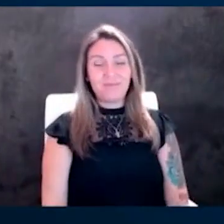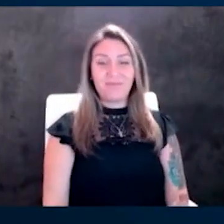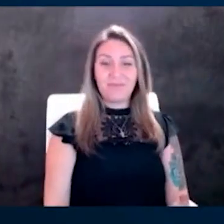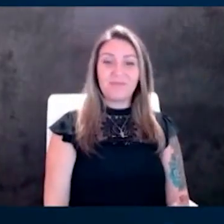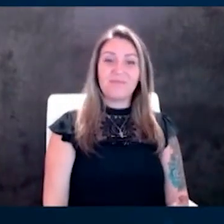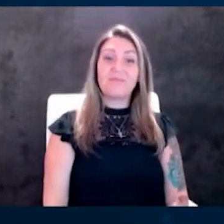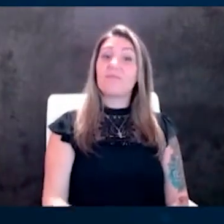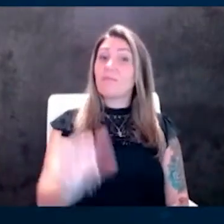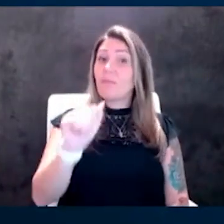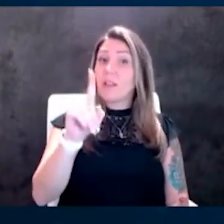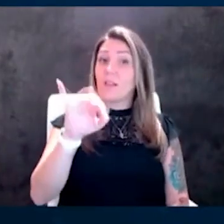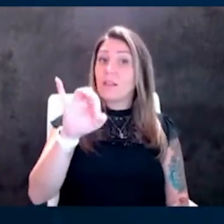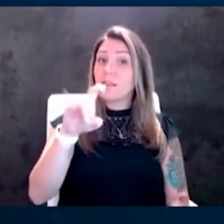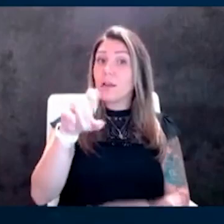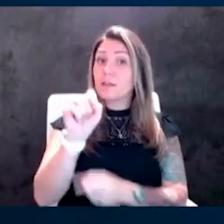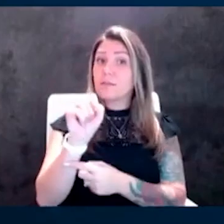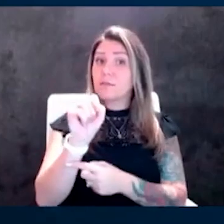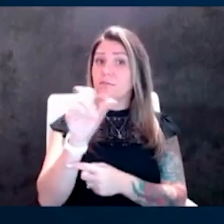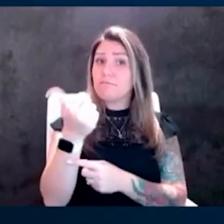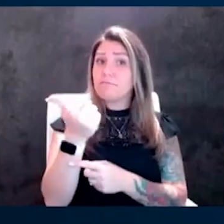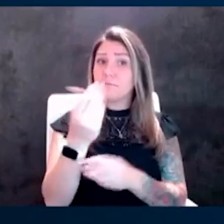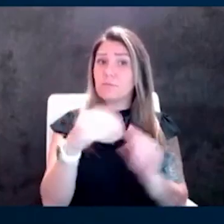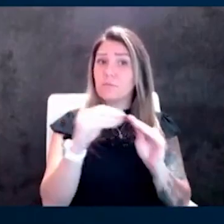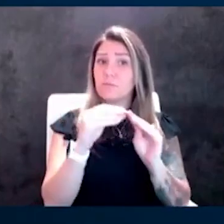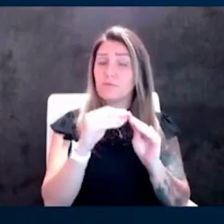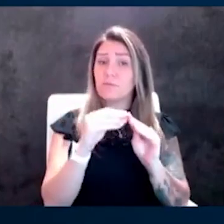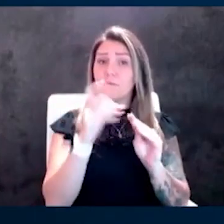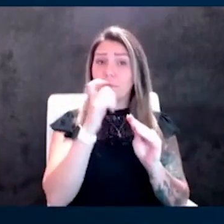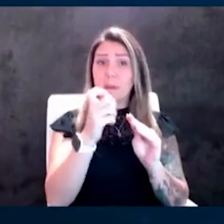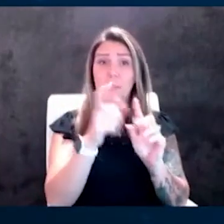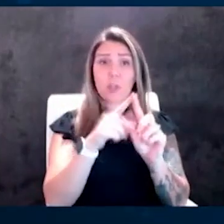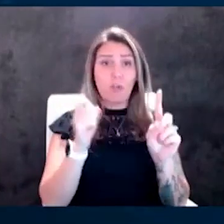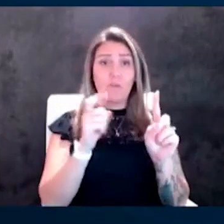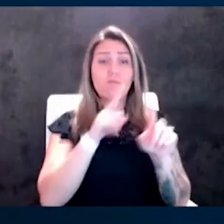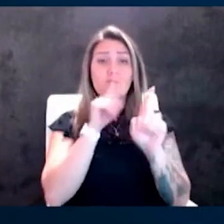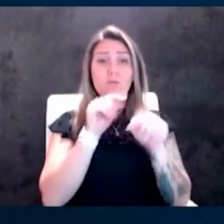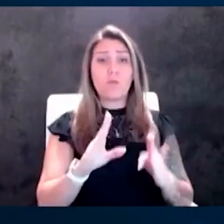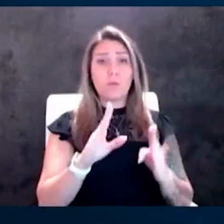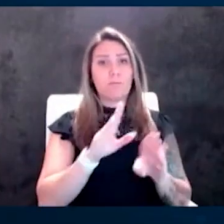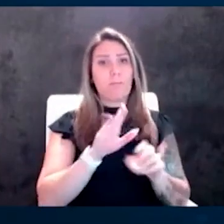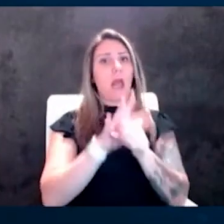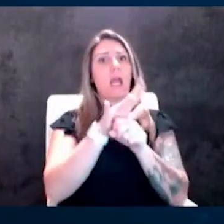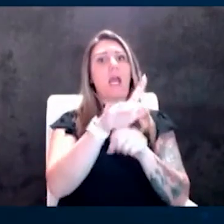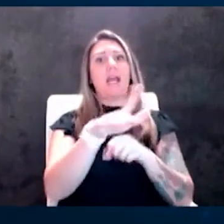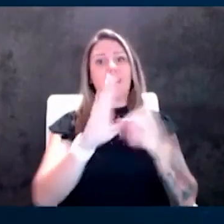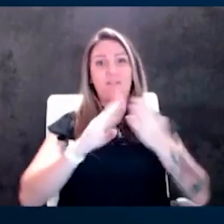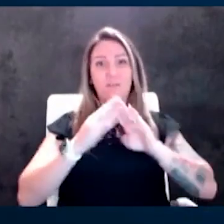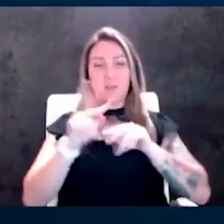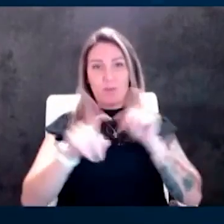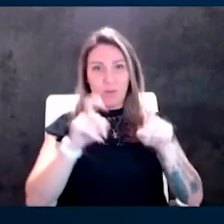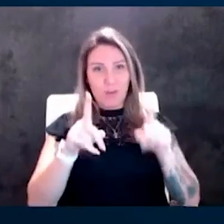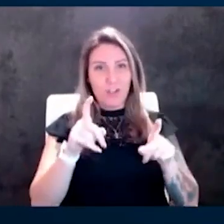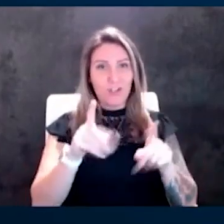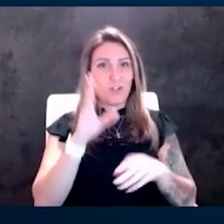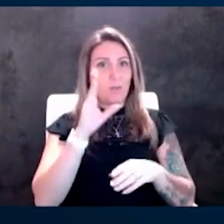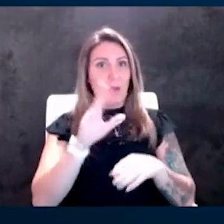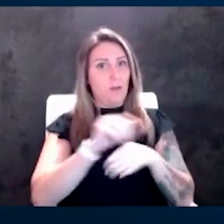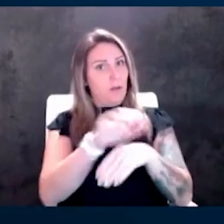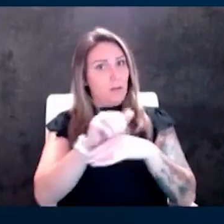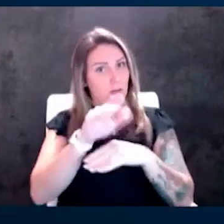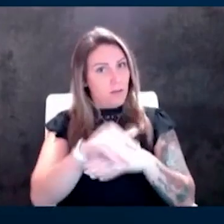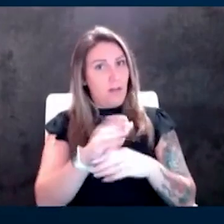other questions about that? Not from reporters. Plenty of community questions. We're going to get to those in a little bit, but All we're right. already getting a lot of